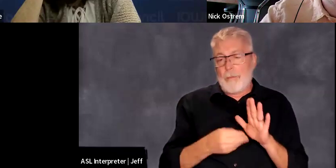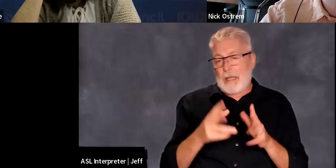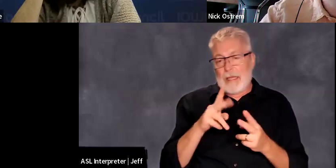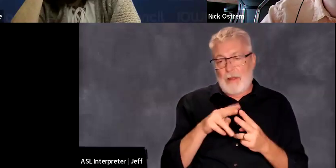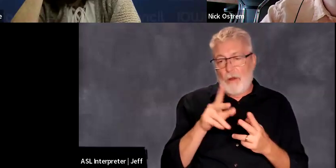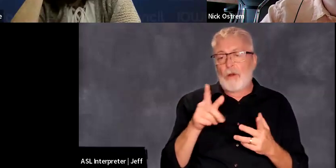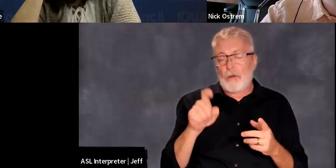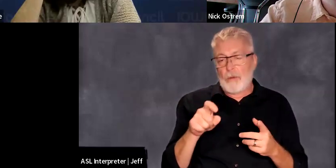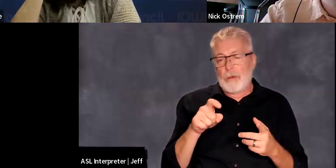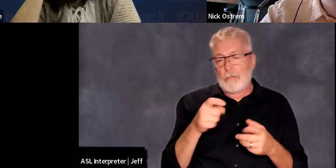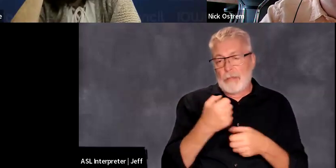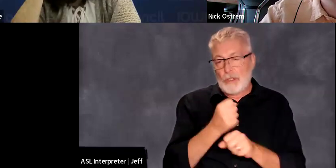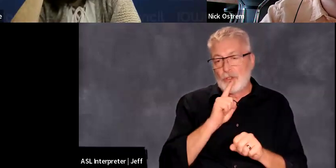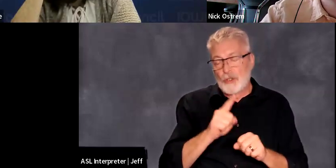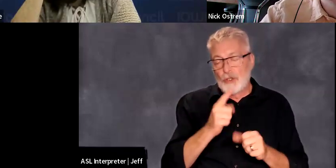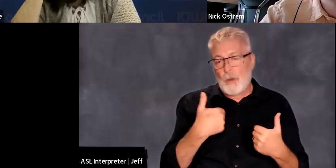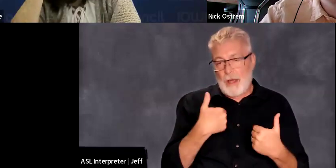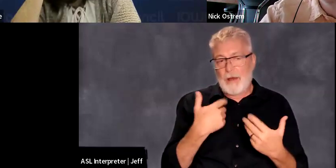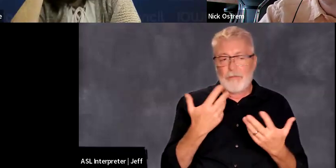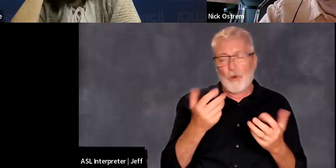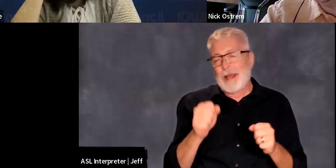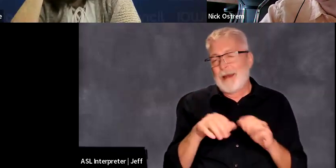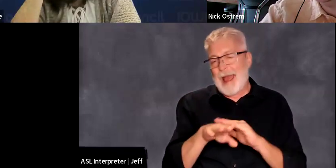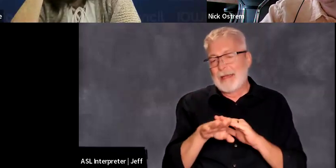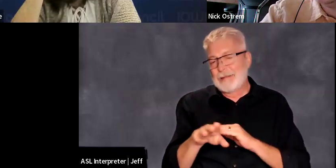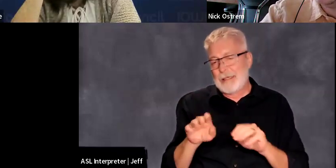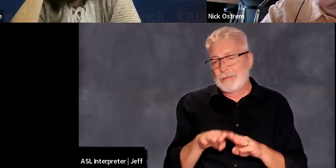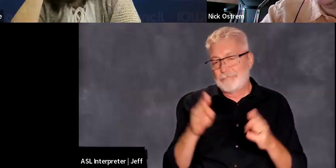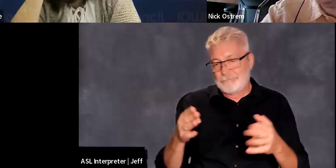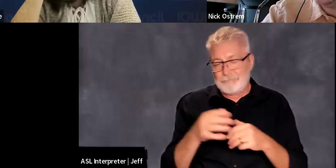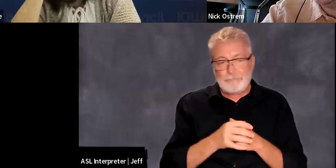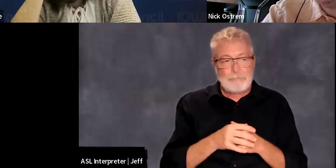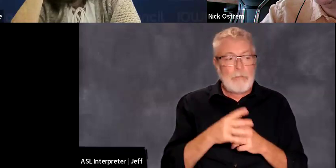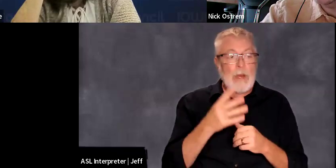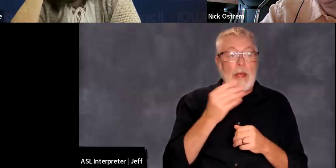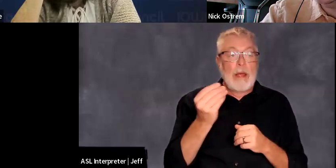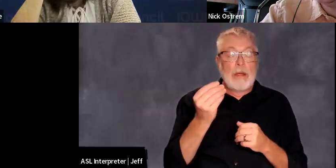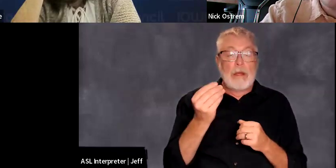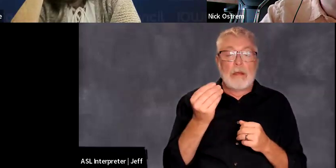sure that you have ways to access those. And you're going to want to have